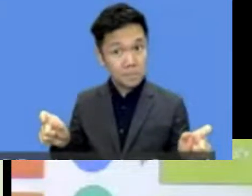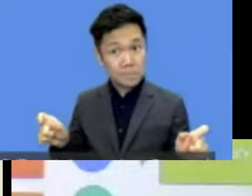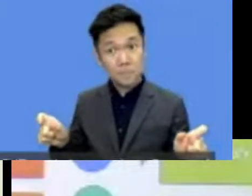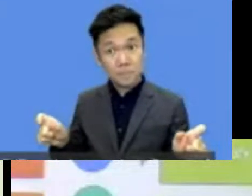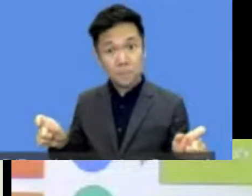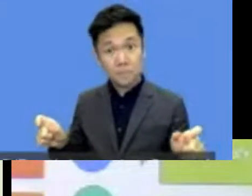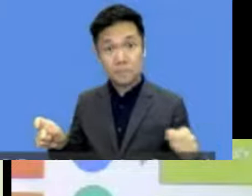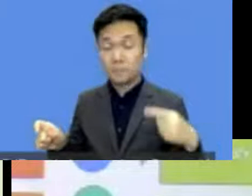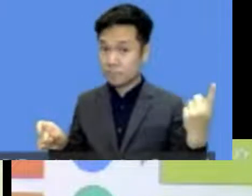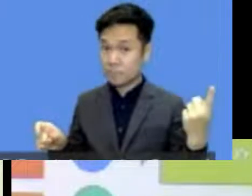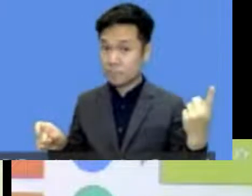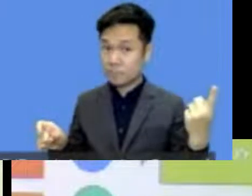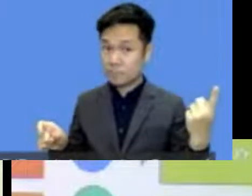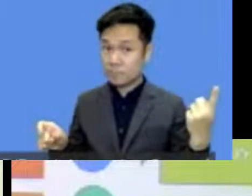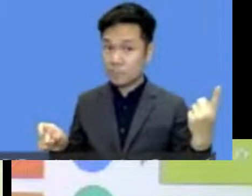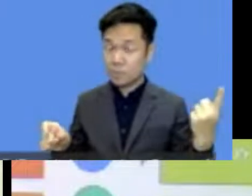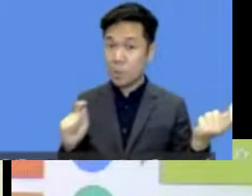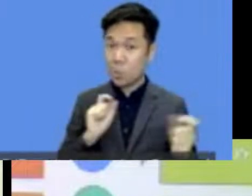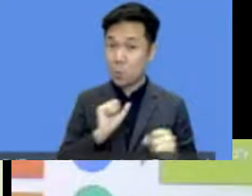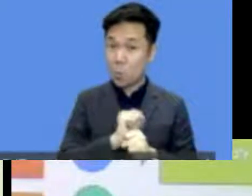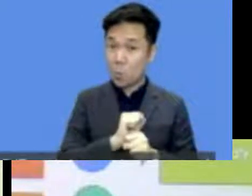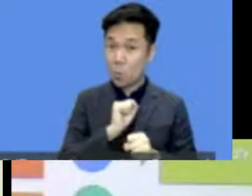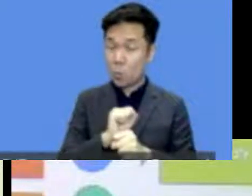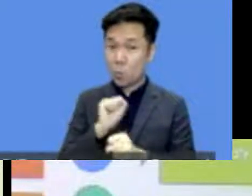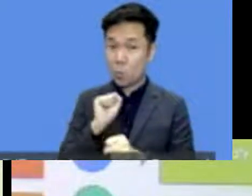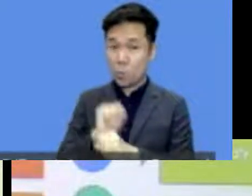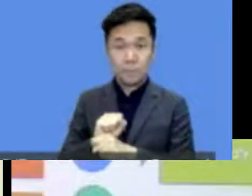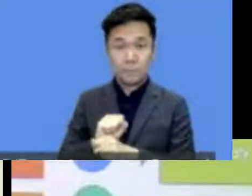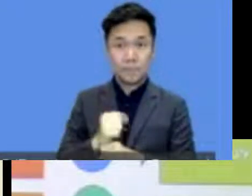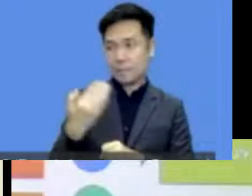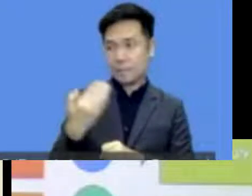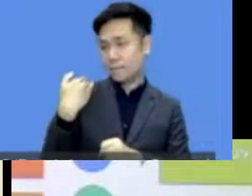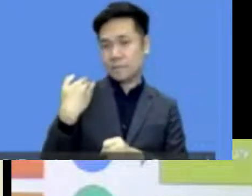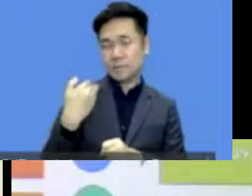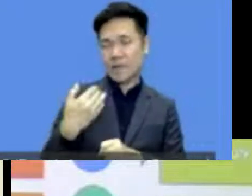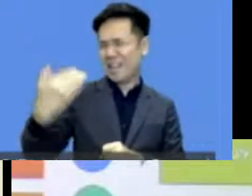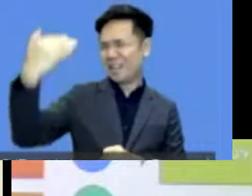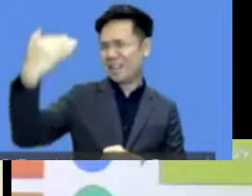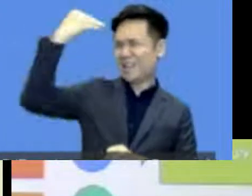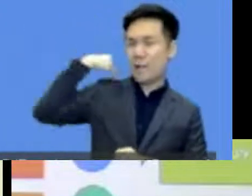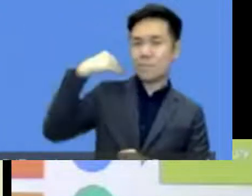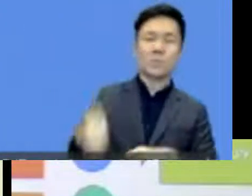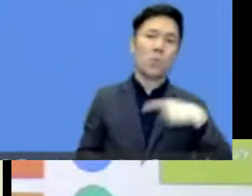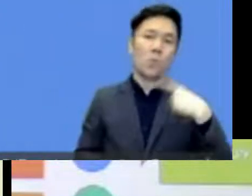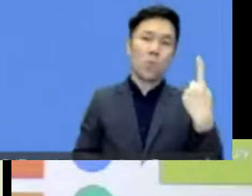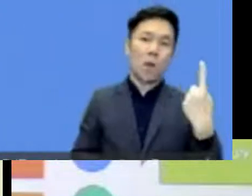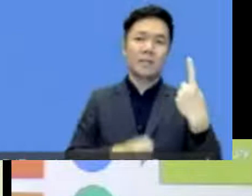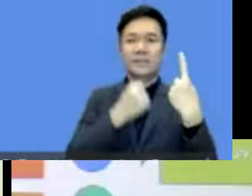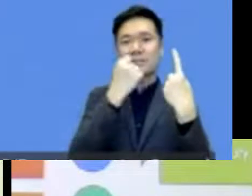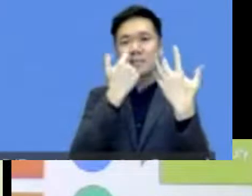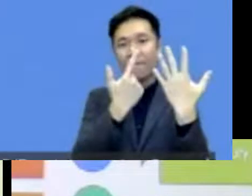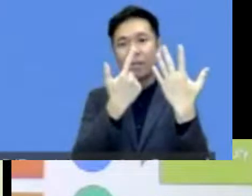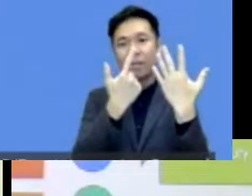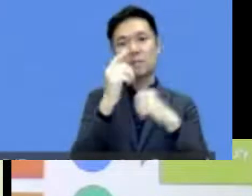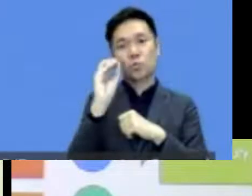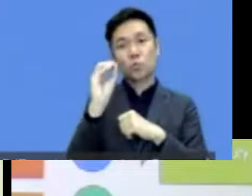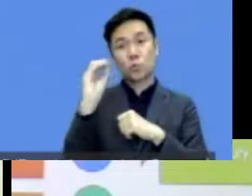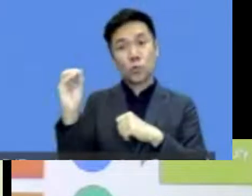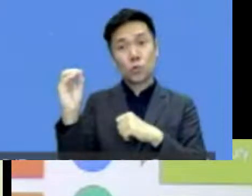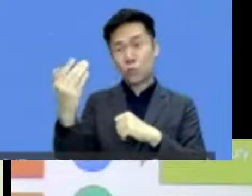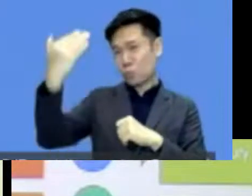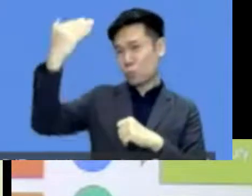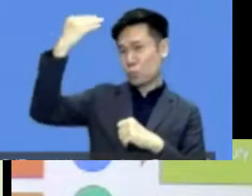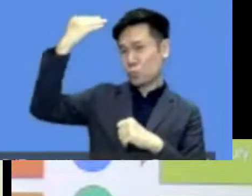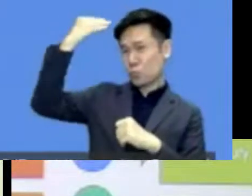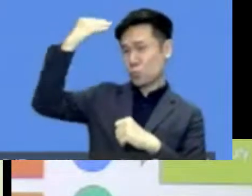nature of workforce since the 18th century. The first industrial revolution was